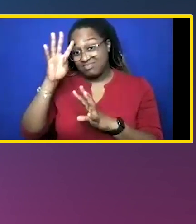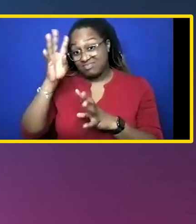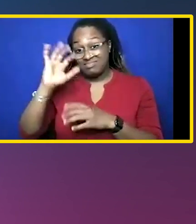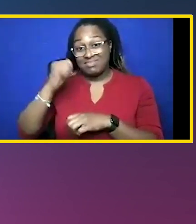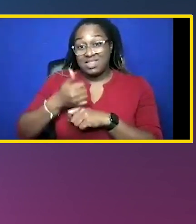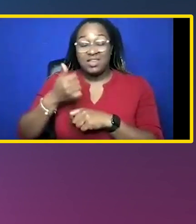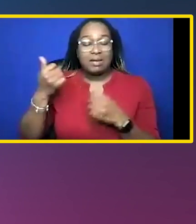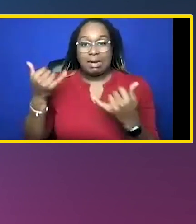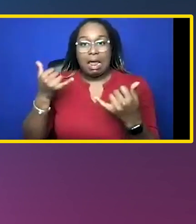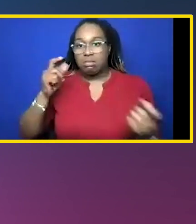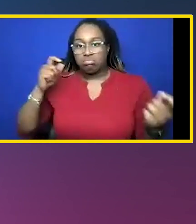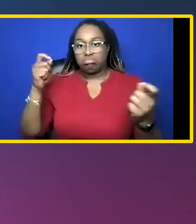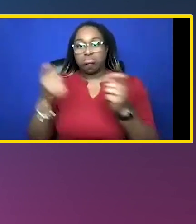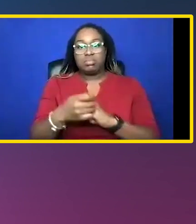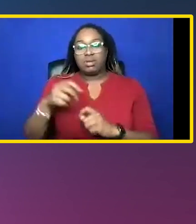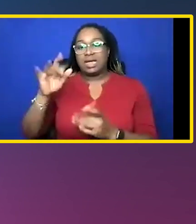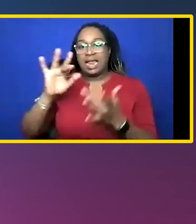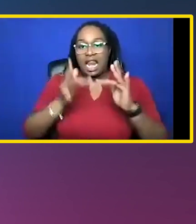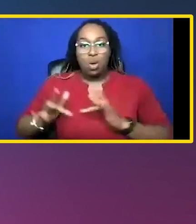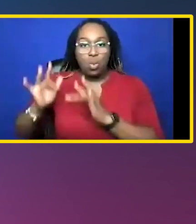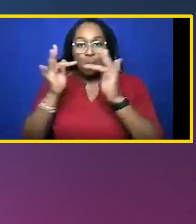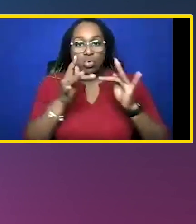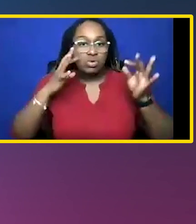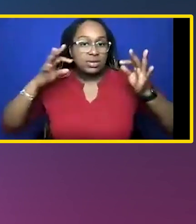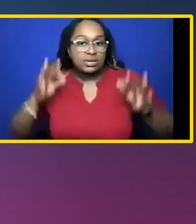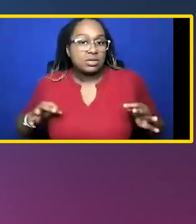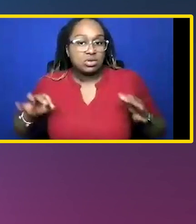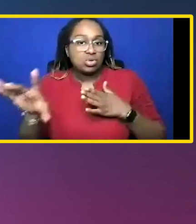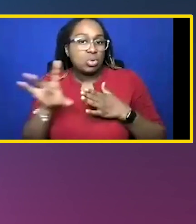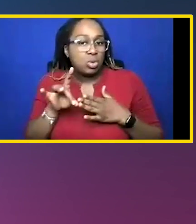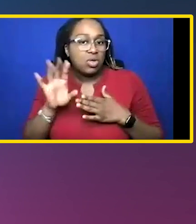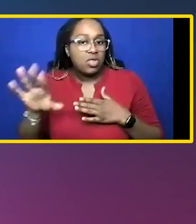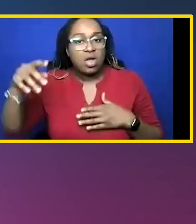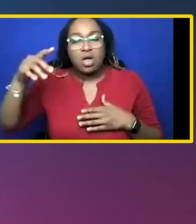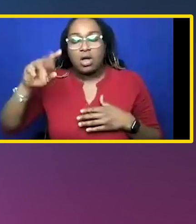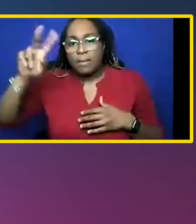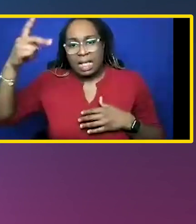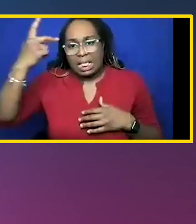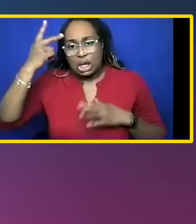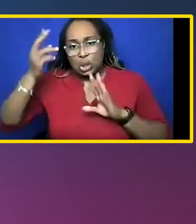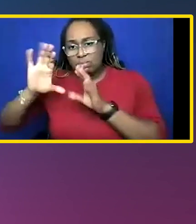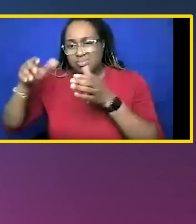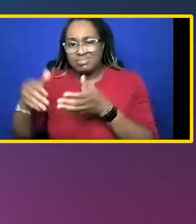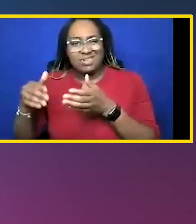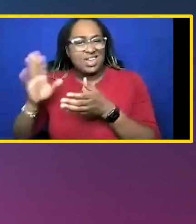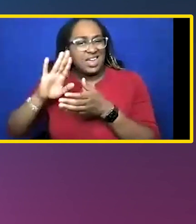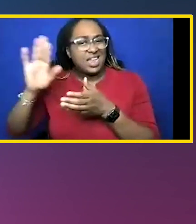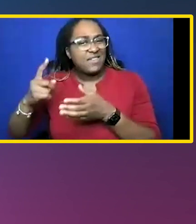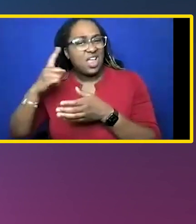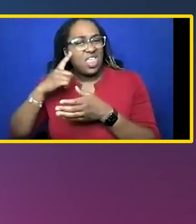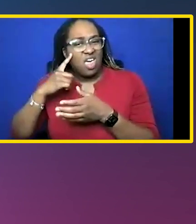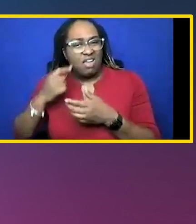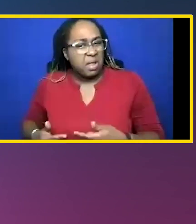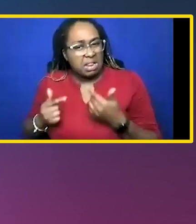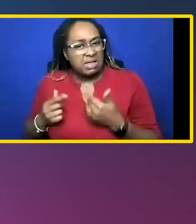all of a sudden networks are kind of choosing their political parties, which I never thought that I would live